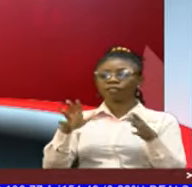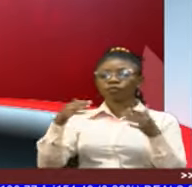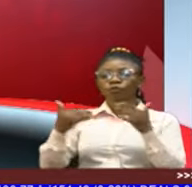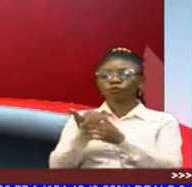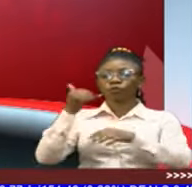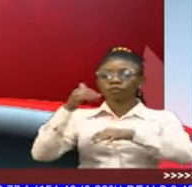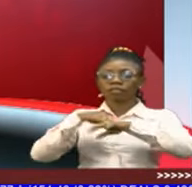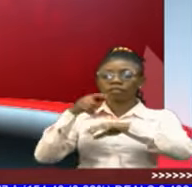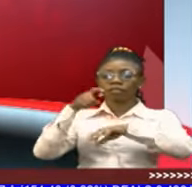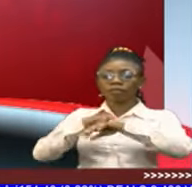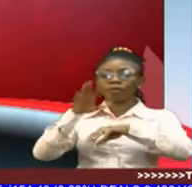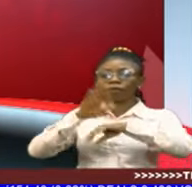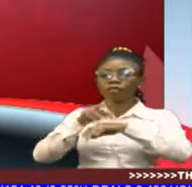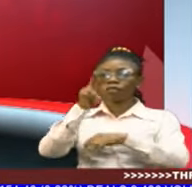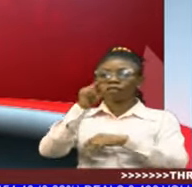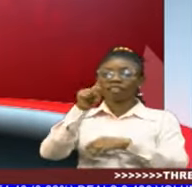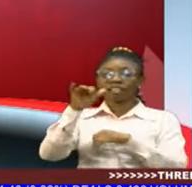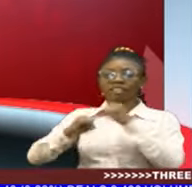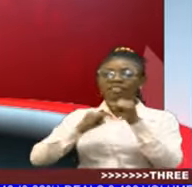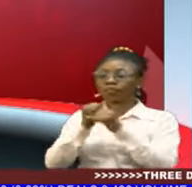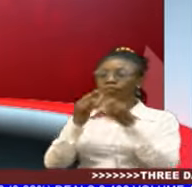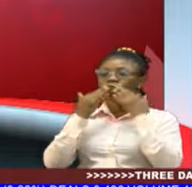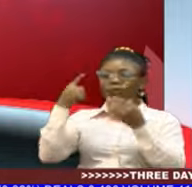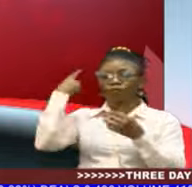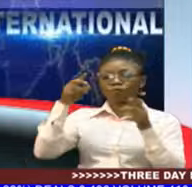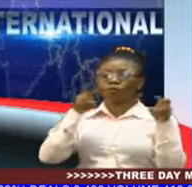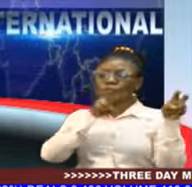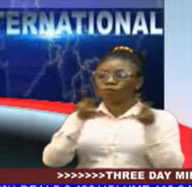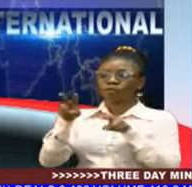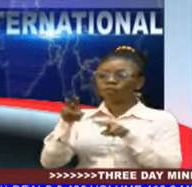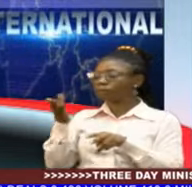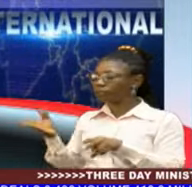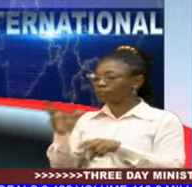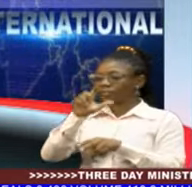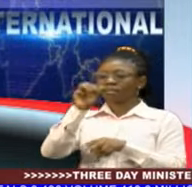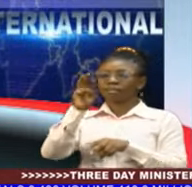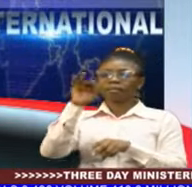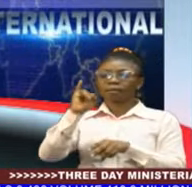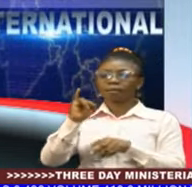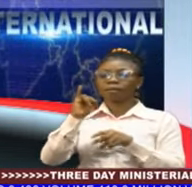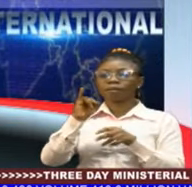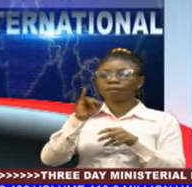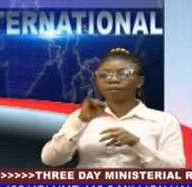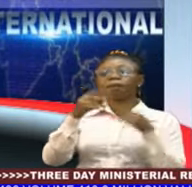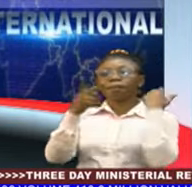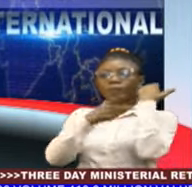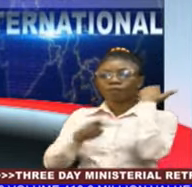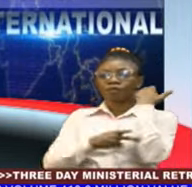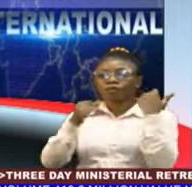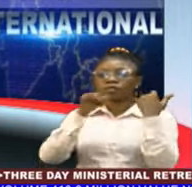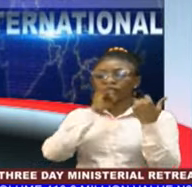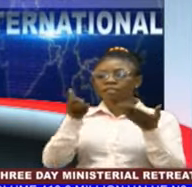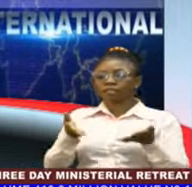this time on NTA International. We thank you for watching. I'm Lami Ali, and Precious Ozomina has been with me